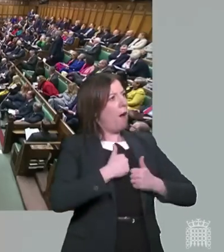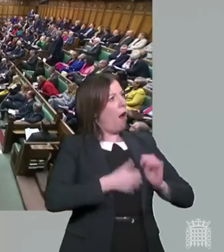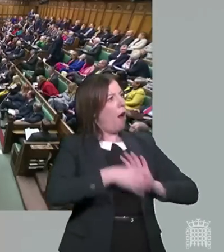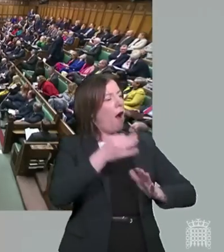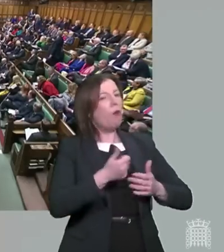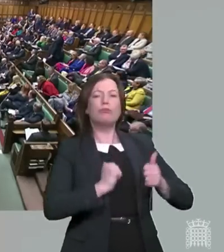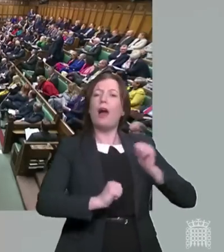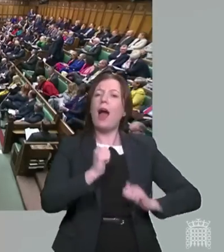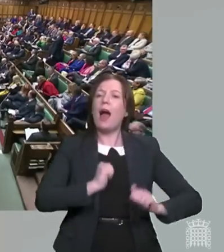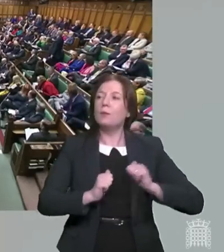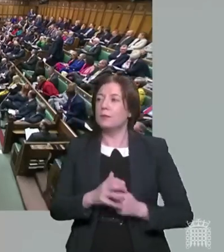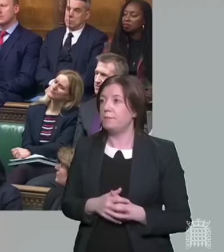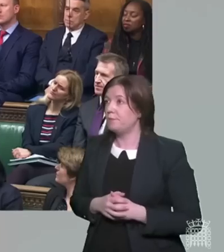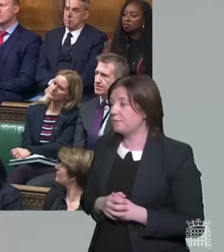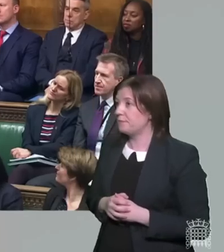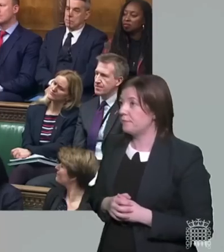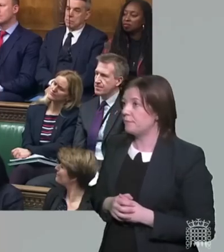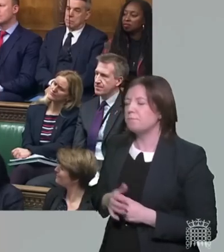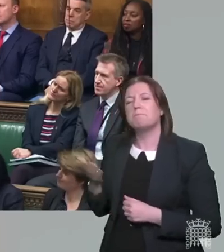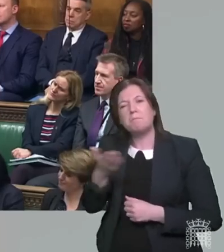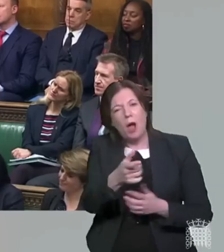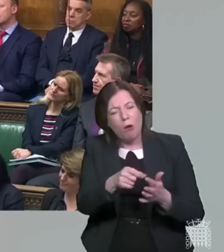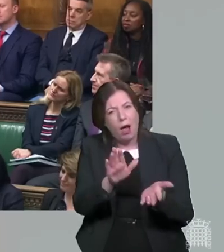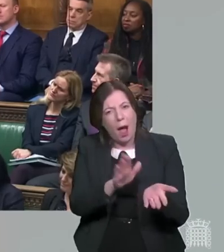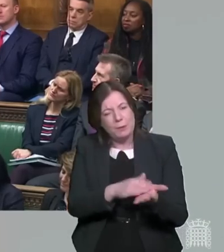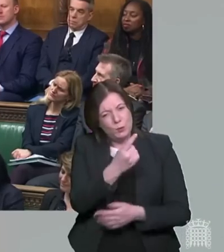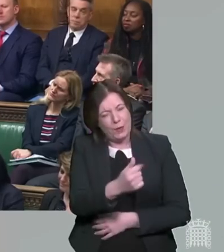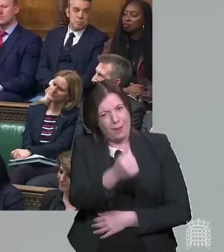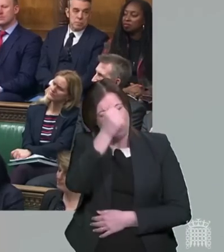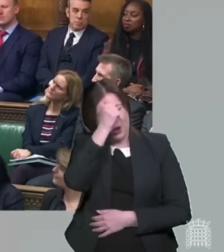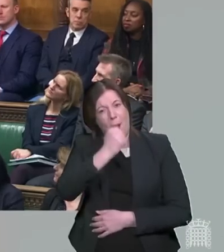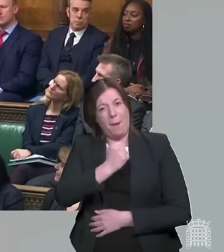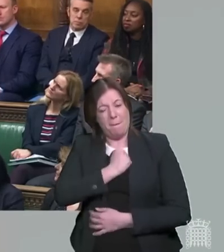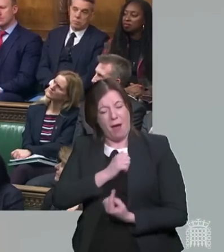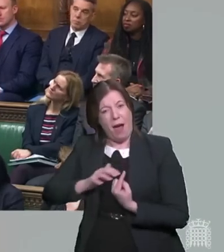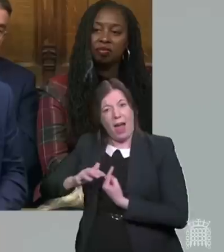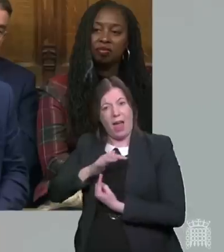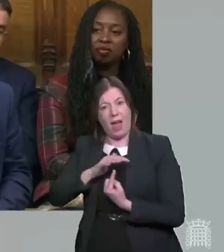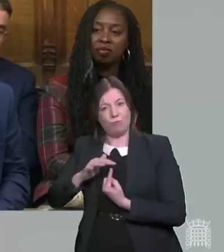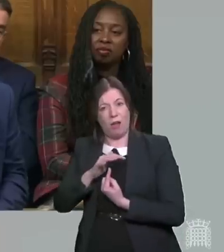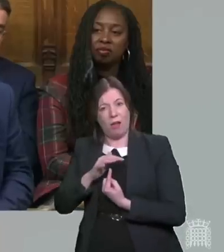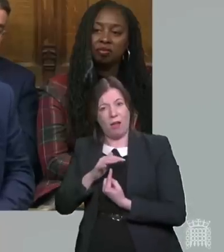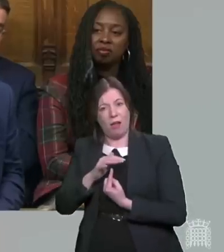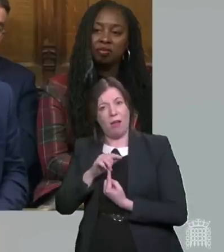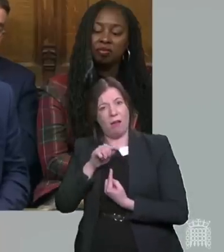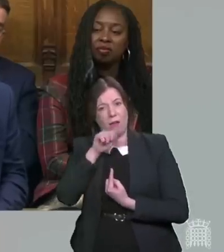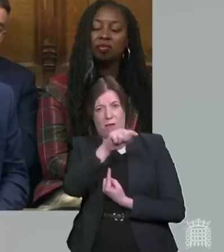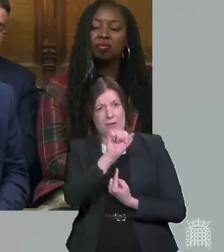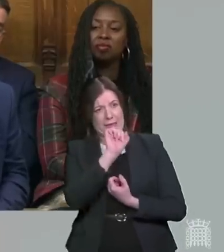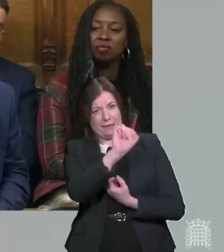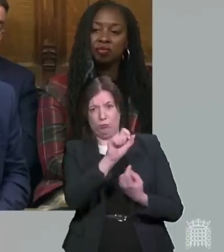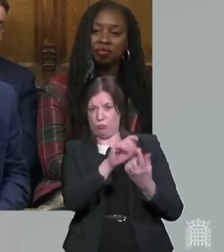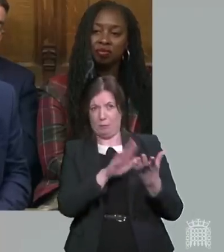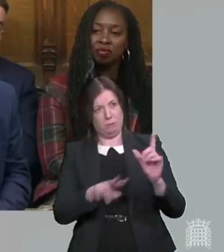Speaker, does the Prime Minister realise that most people in my constituency think it's his role to keep our country safe?